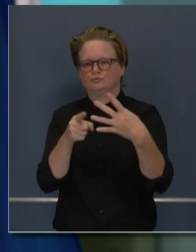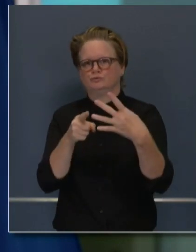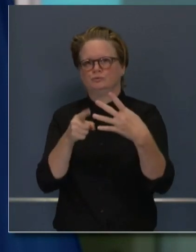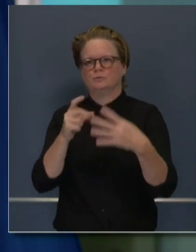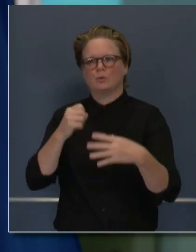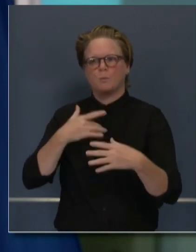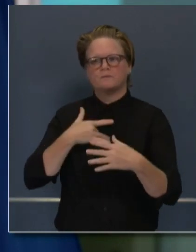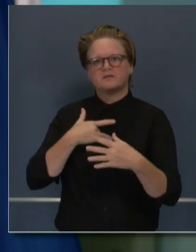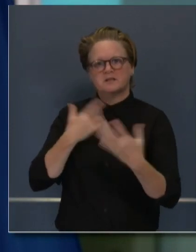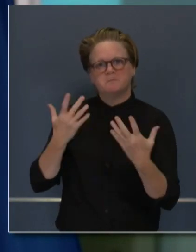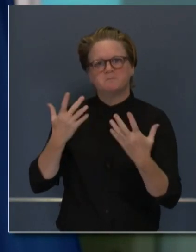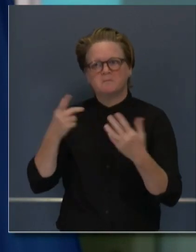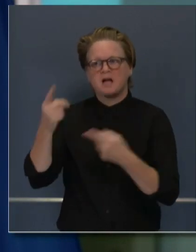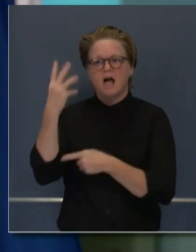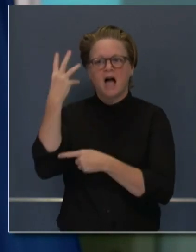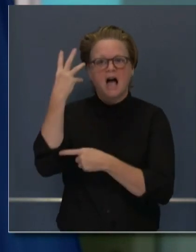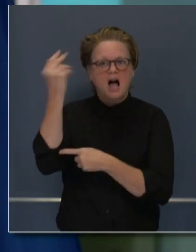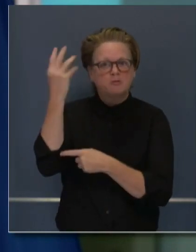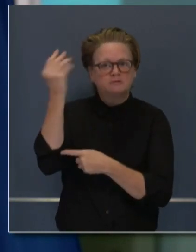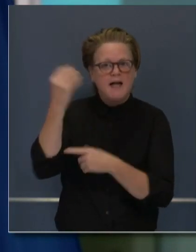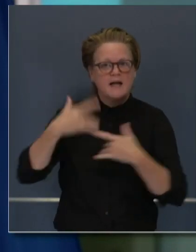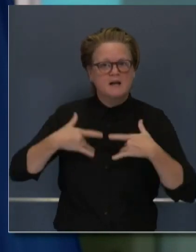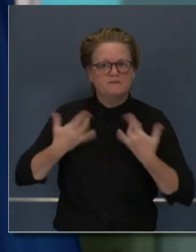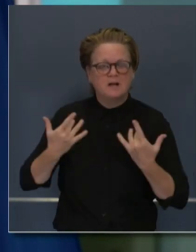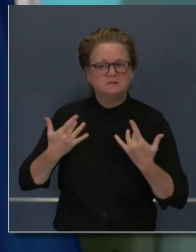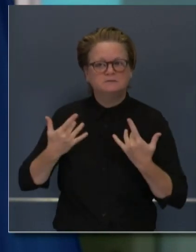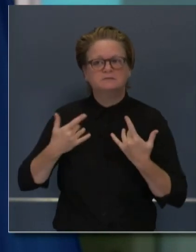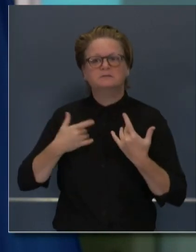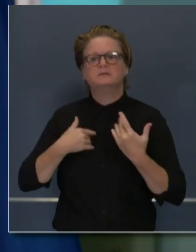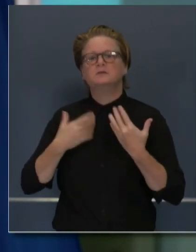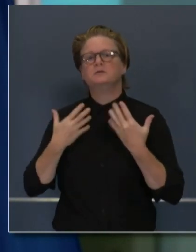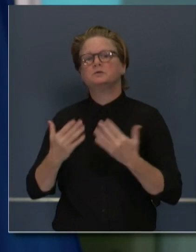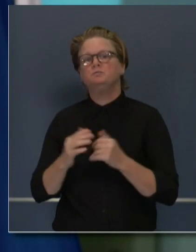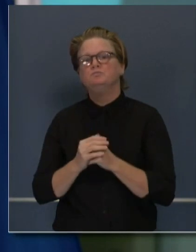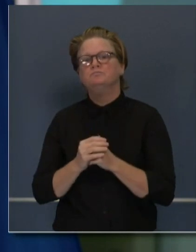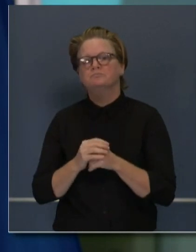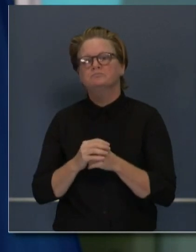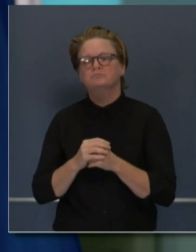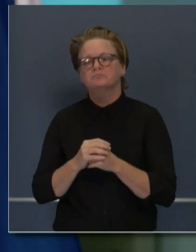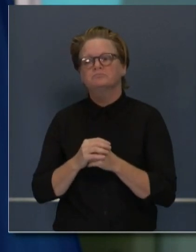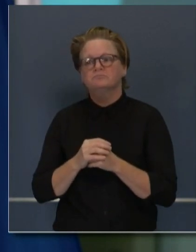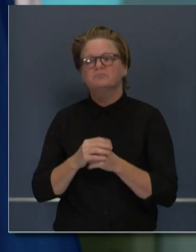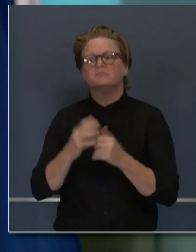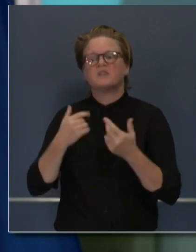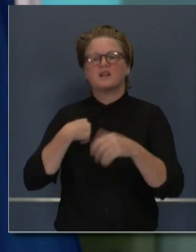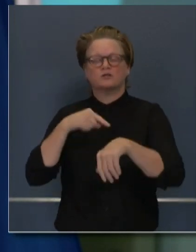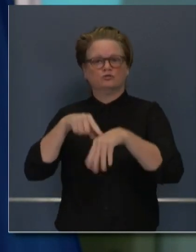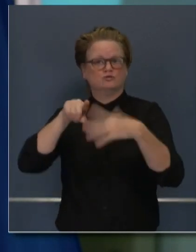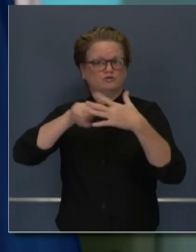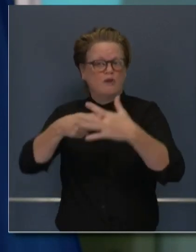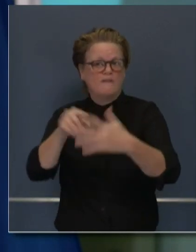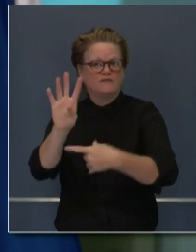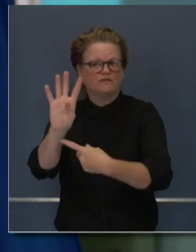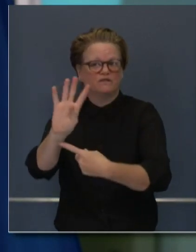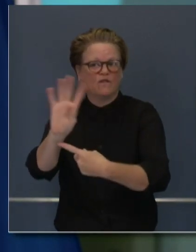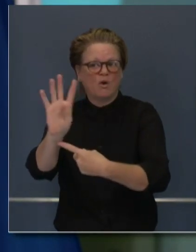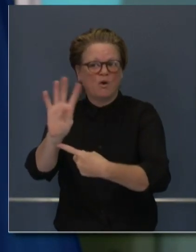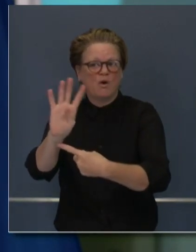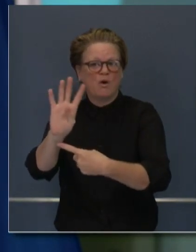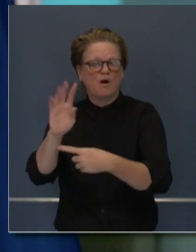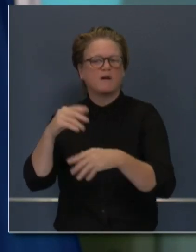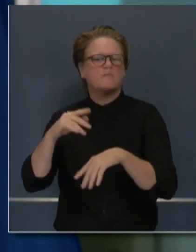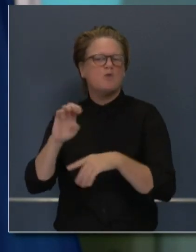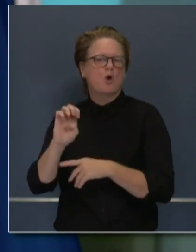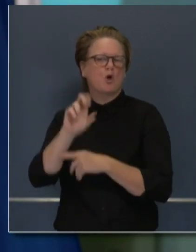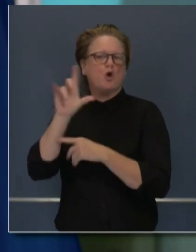outdoor restaurant, and we started the program started at 4 o'clock. It was one of those early reservations. I got